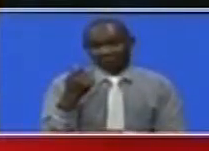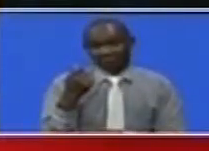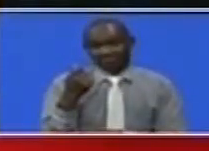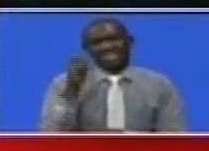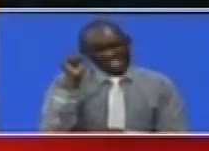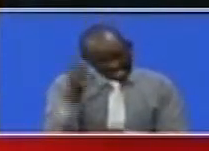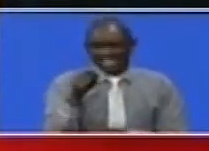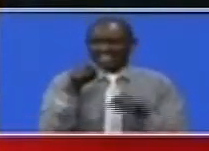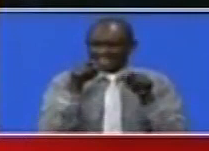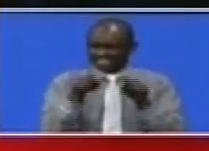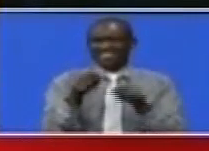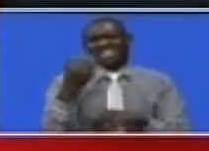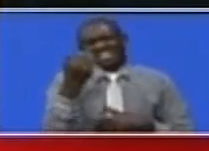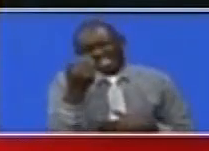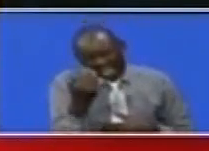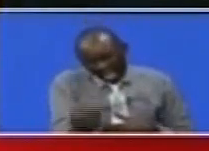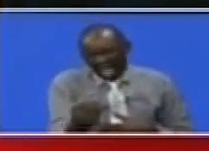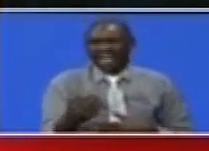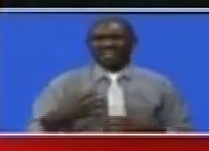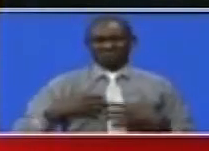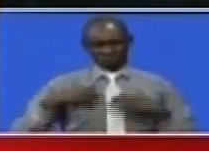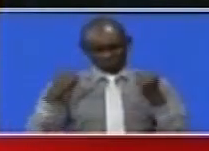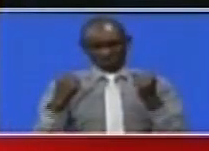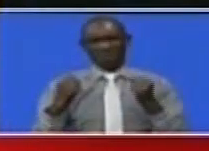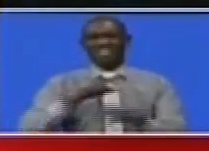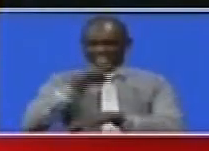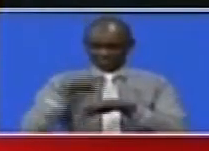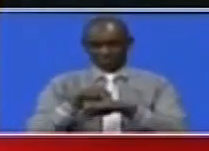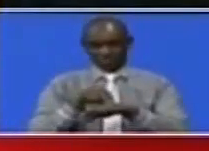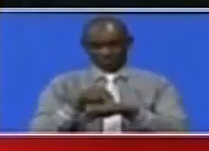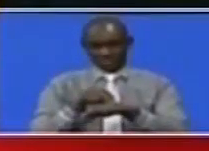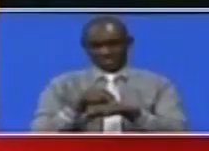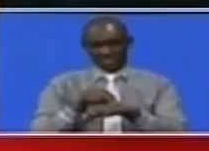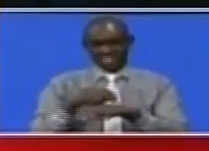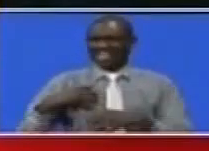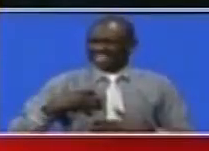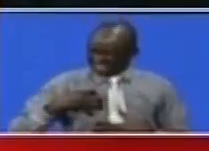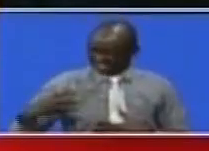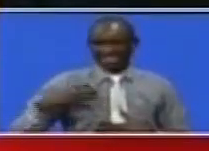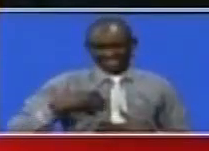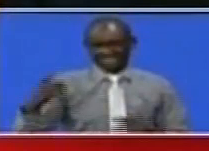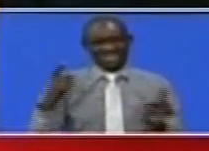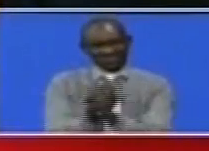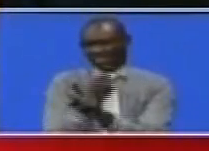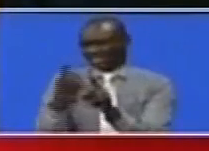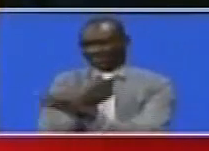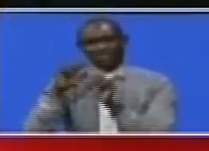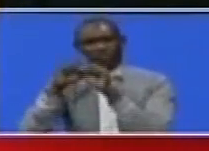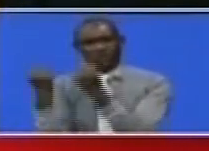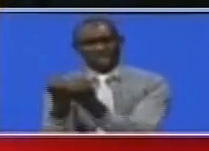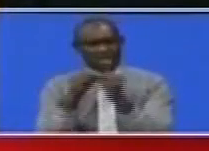Kenya is a young and vibrant nation, a richly diverse